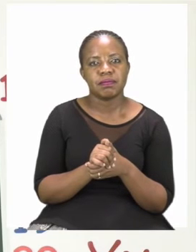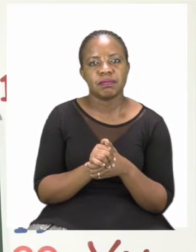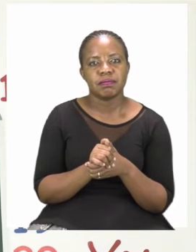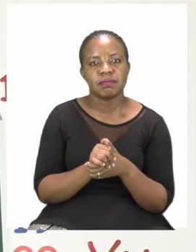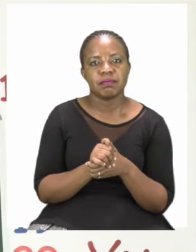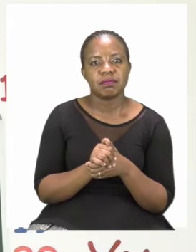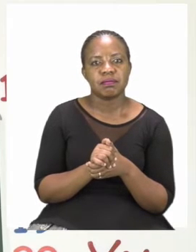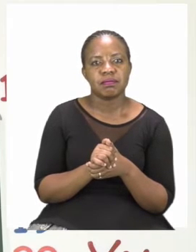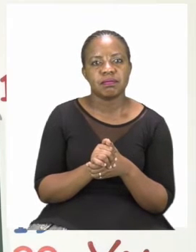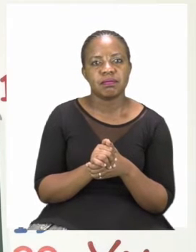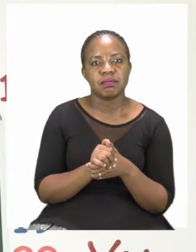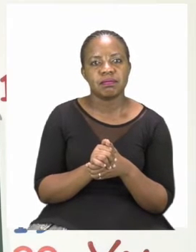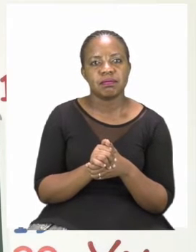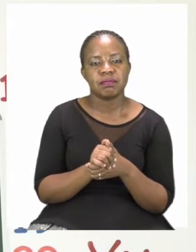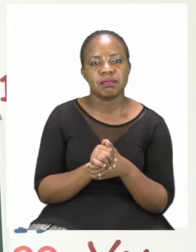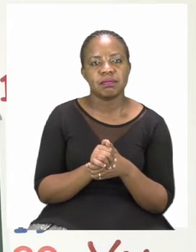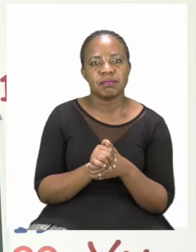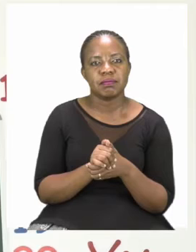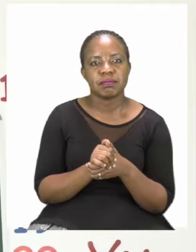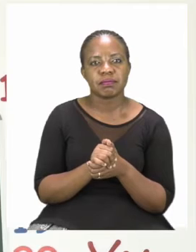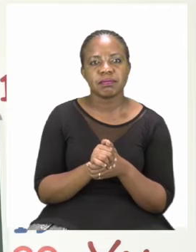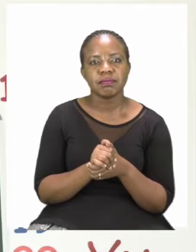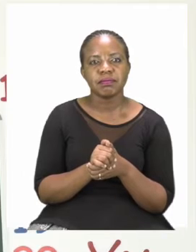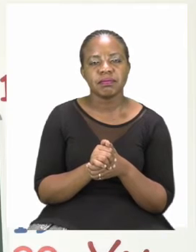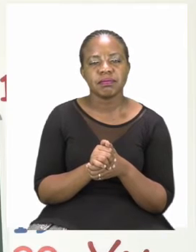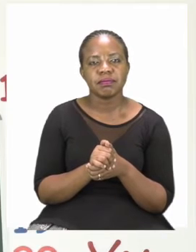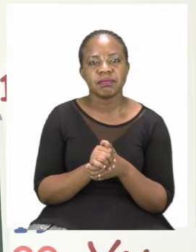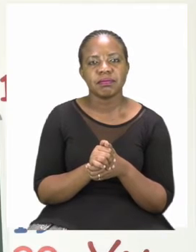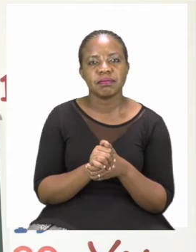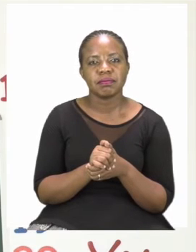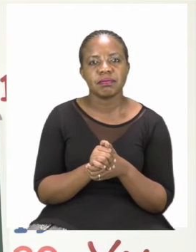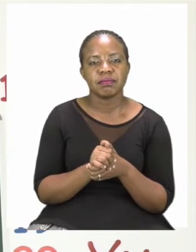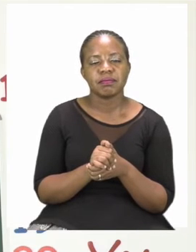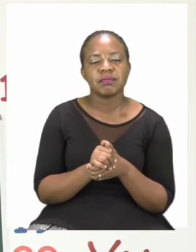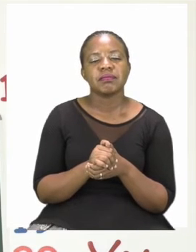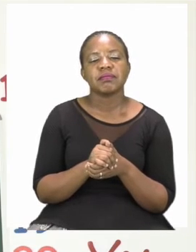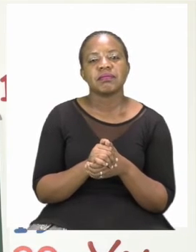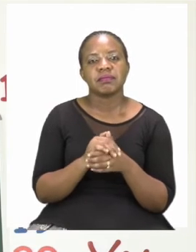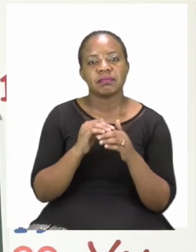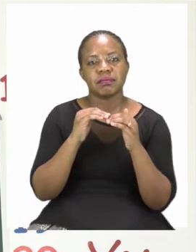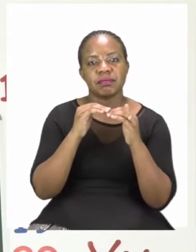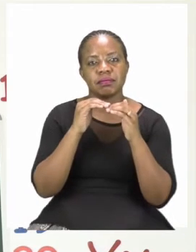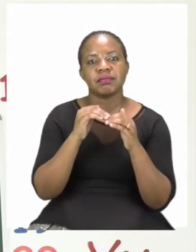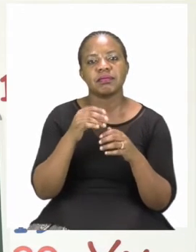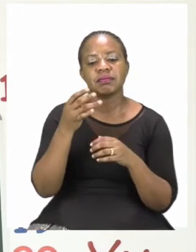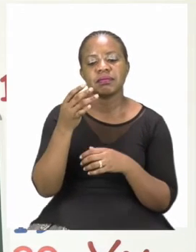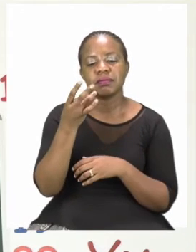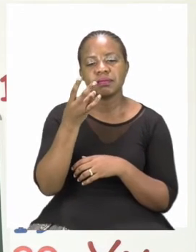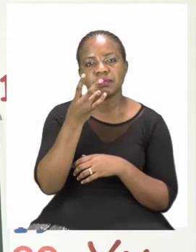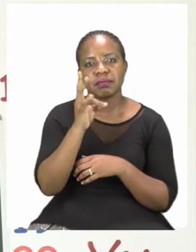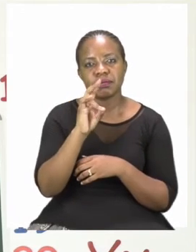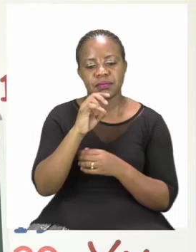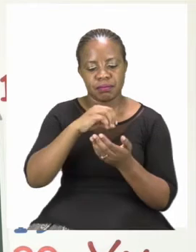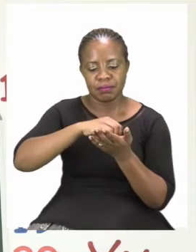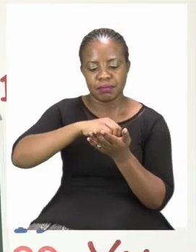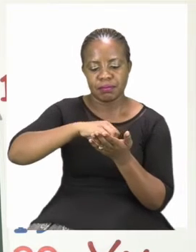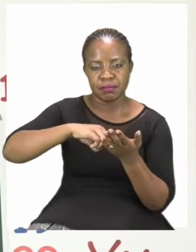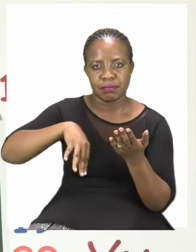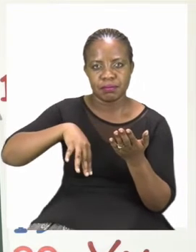by rubbing inside of our hands, around our hands, yes,